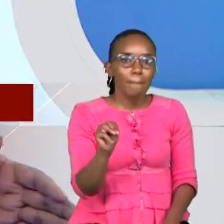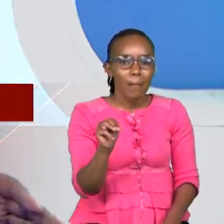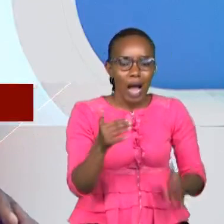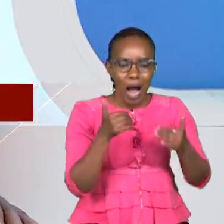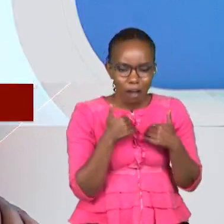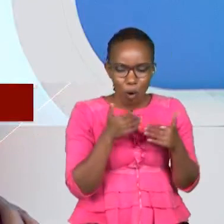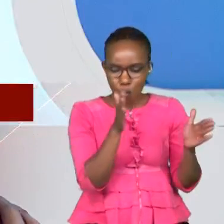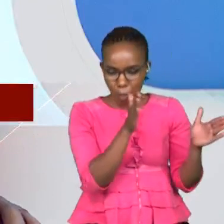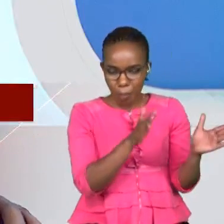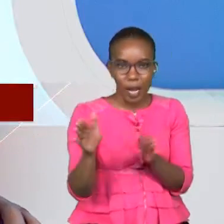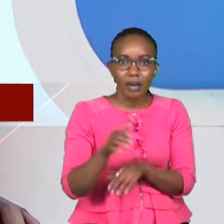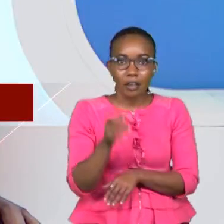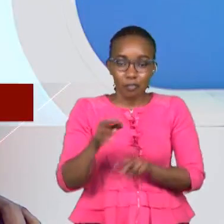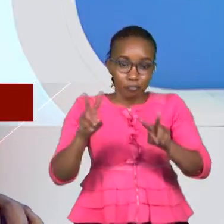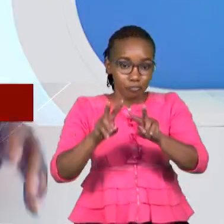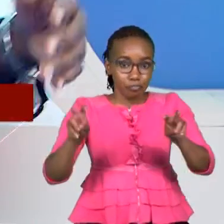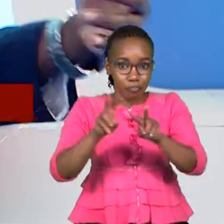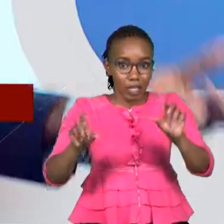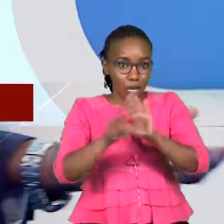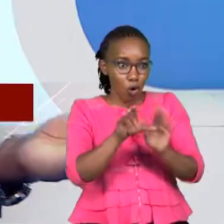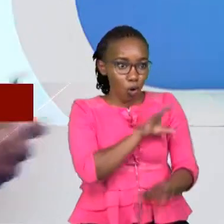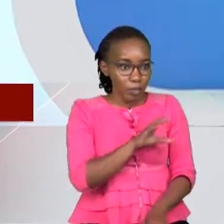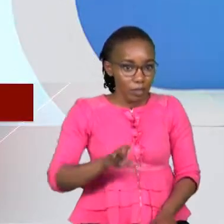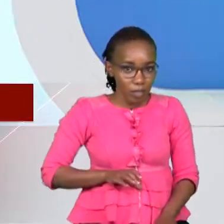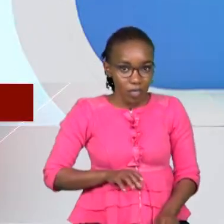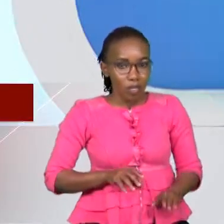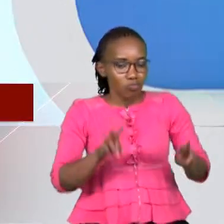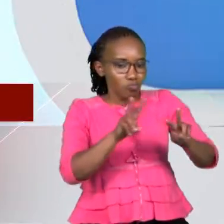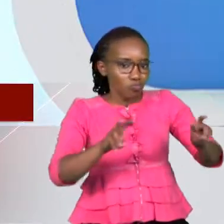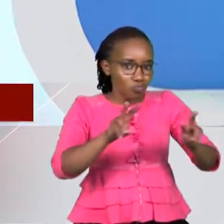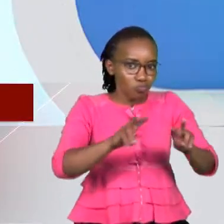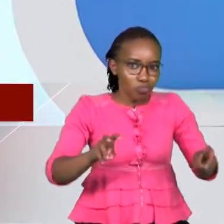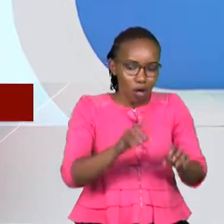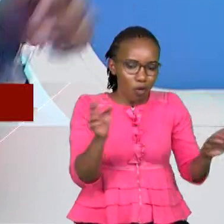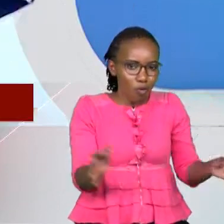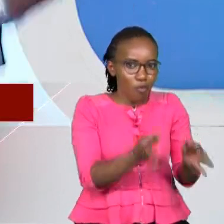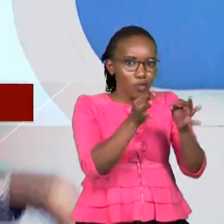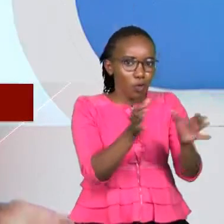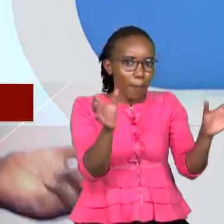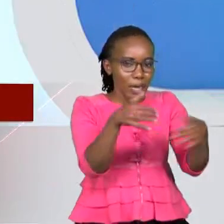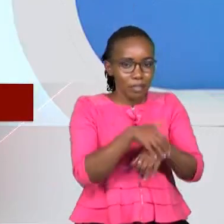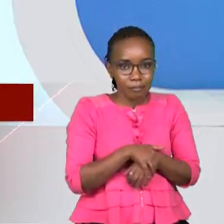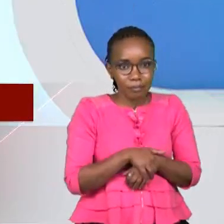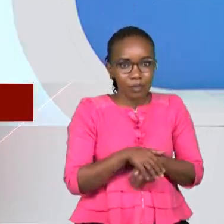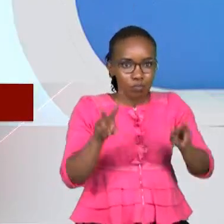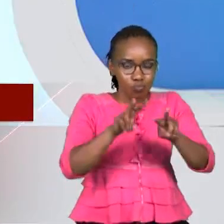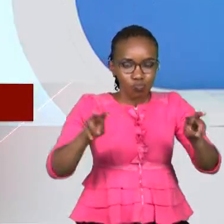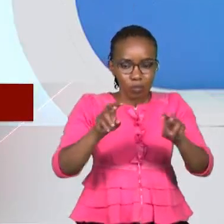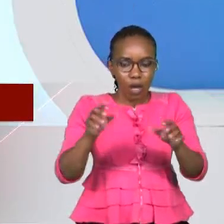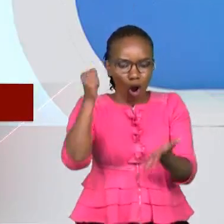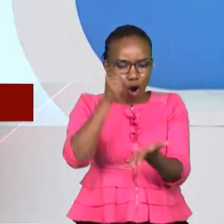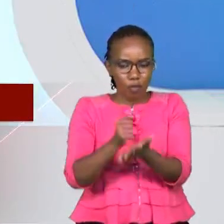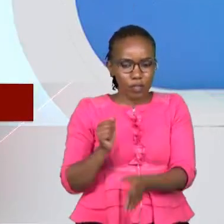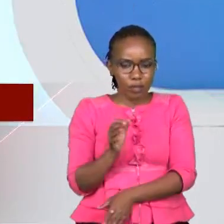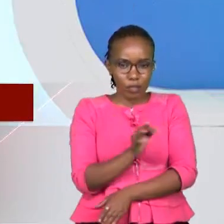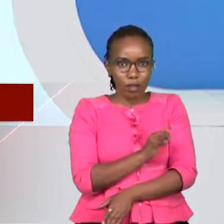structures. You know, if you're going to look for the legal committees, you're going to look for NEC, you're going to look for officials of the party, you're going to look for office staff. ODM has